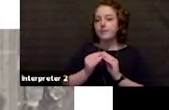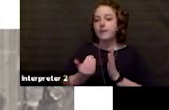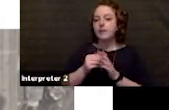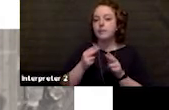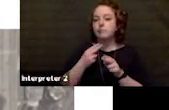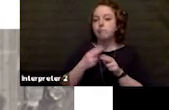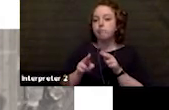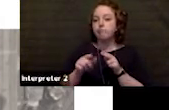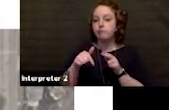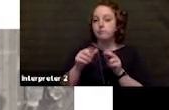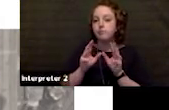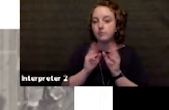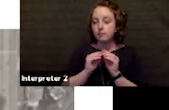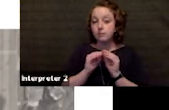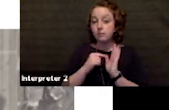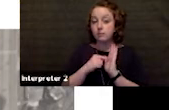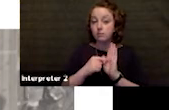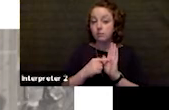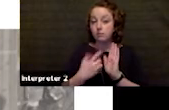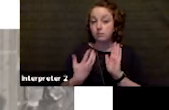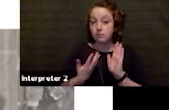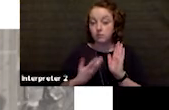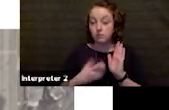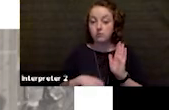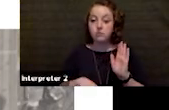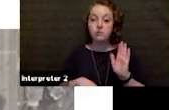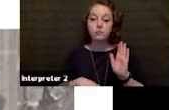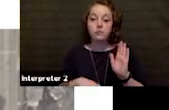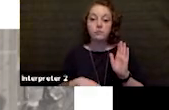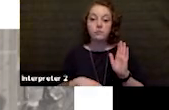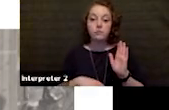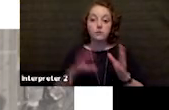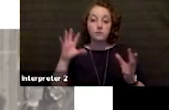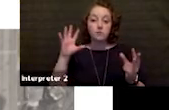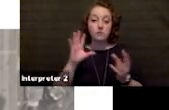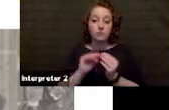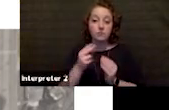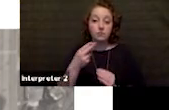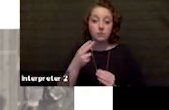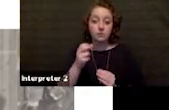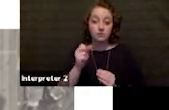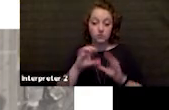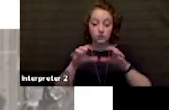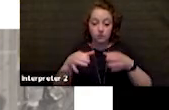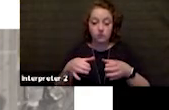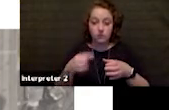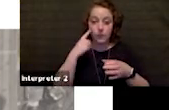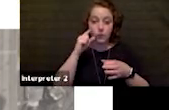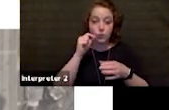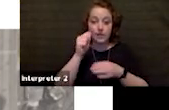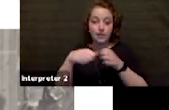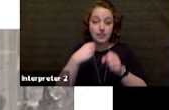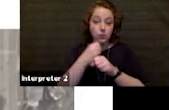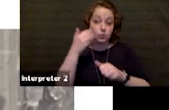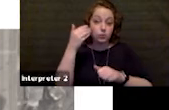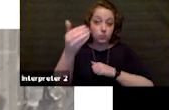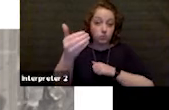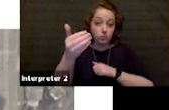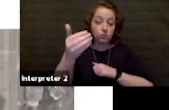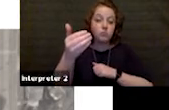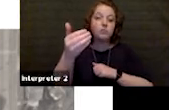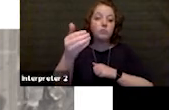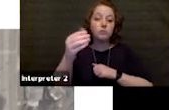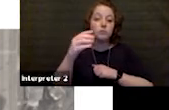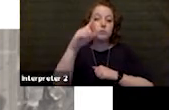meeting show that total high school population for the next 10 plus years is going to be a